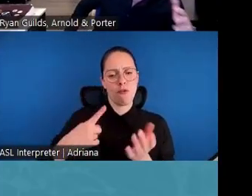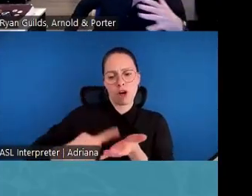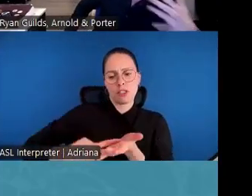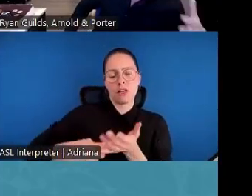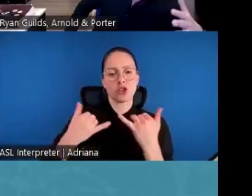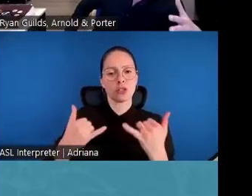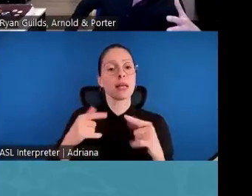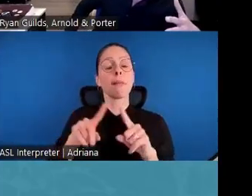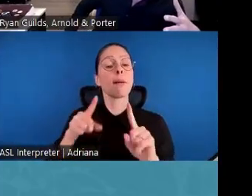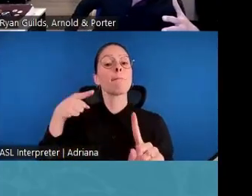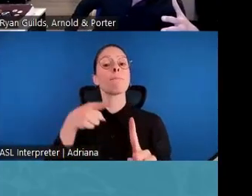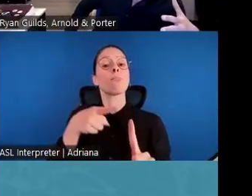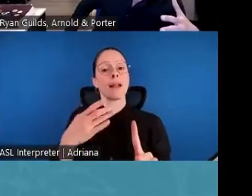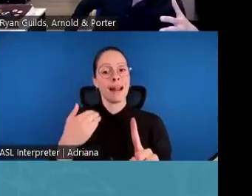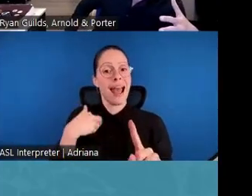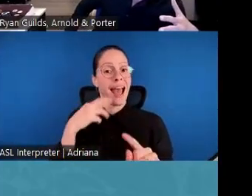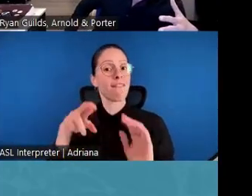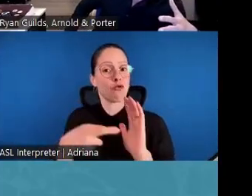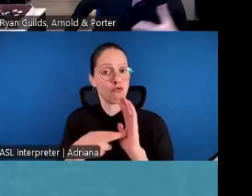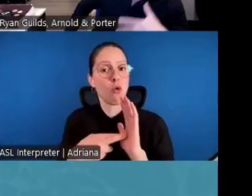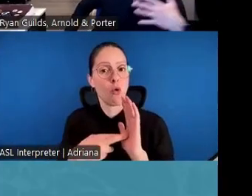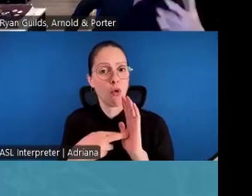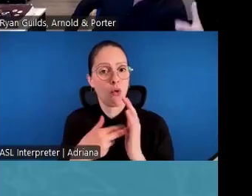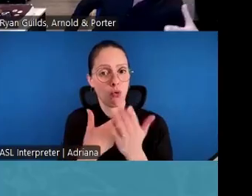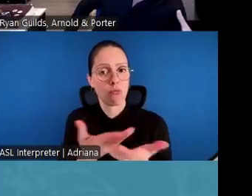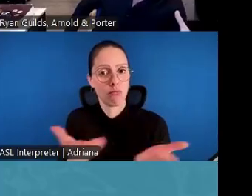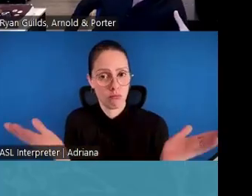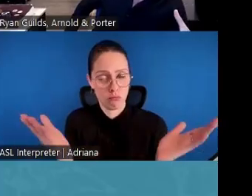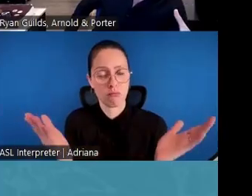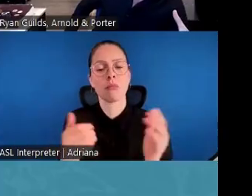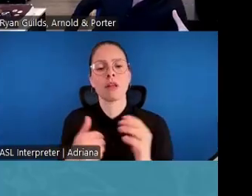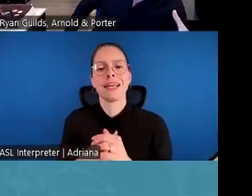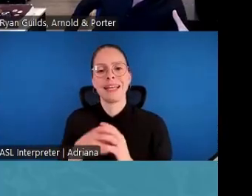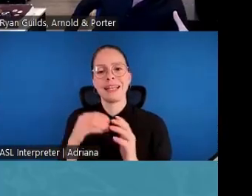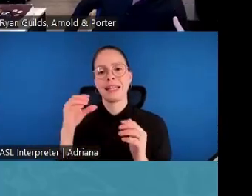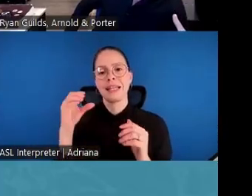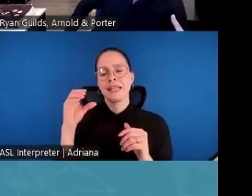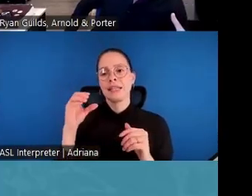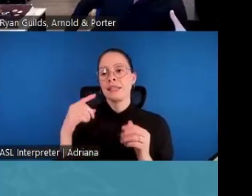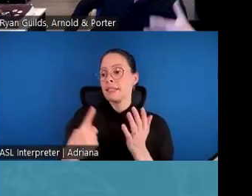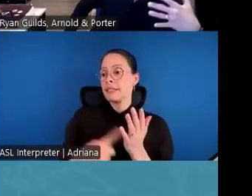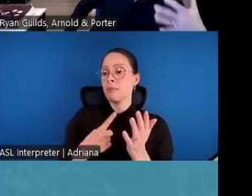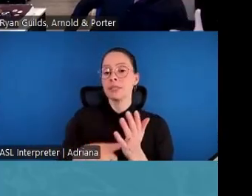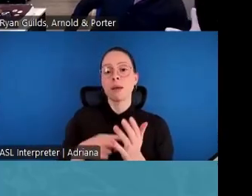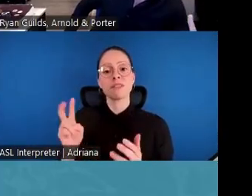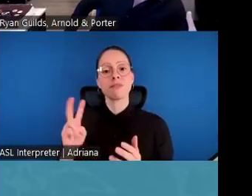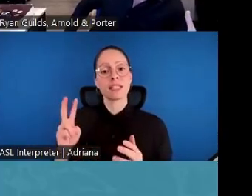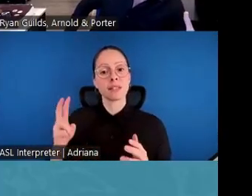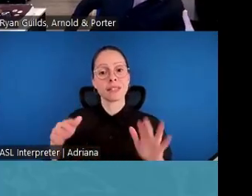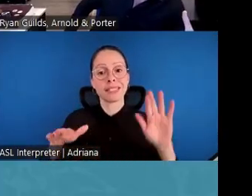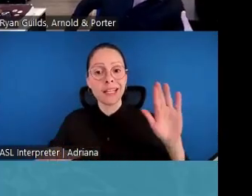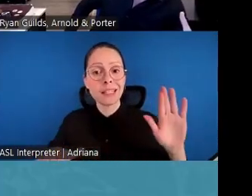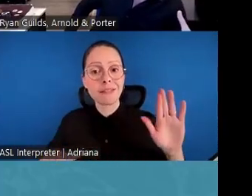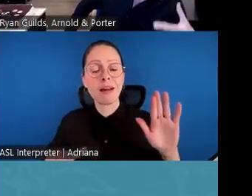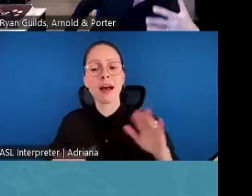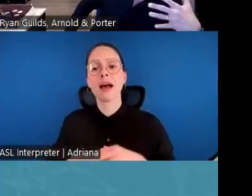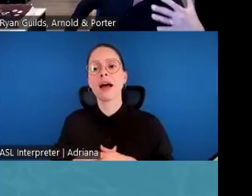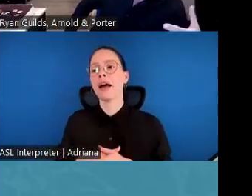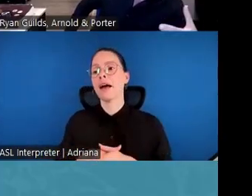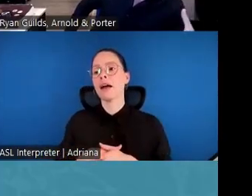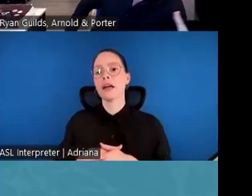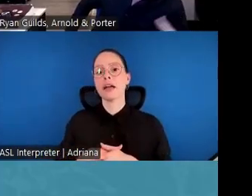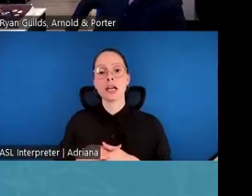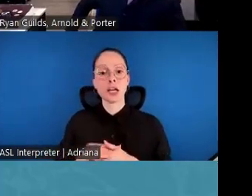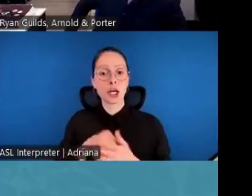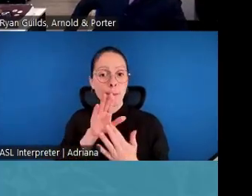away is there is a role for you to play in that space. Sometimes those victims testify. Sometimes those victims testify in person